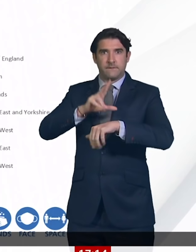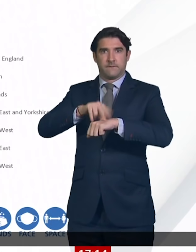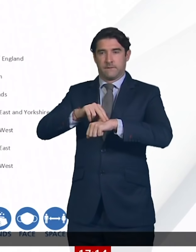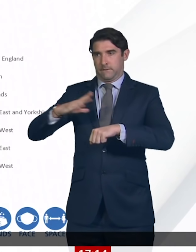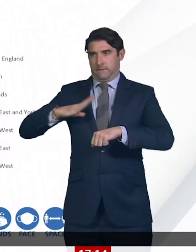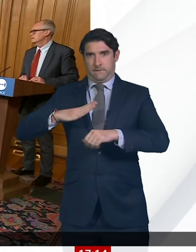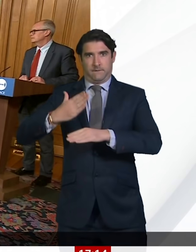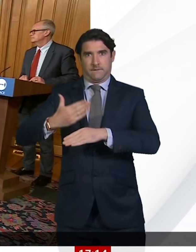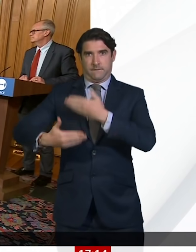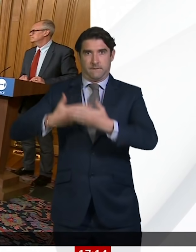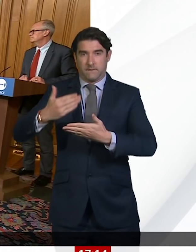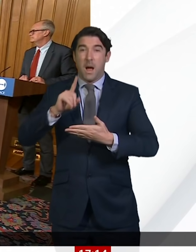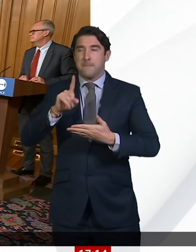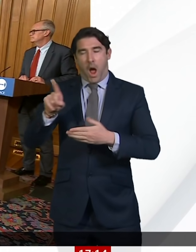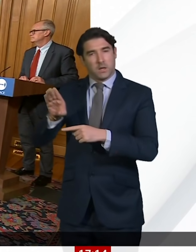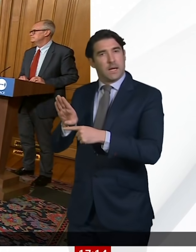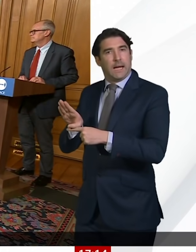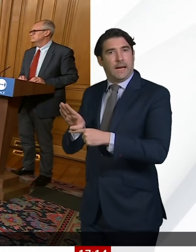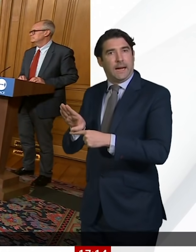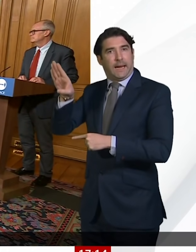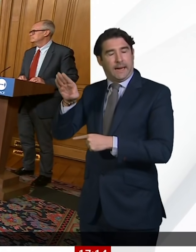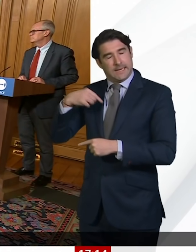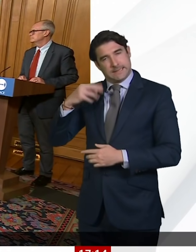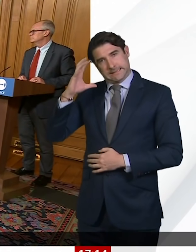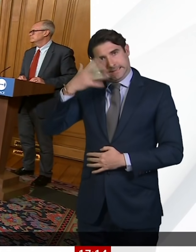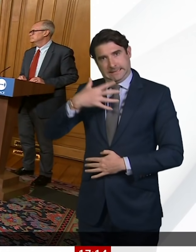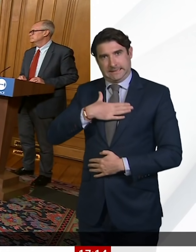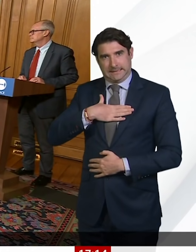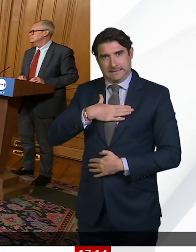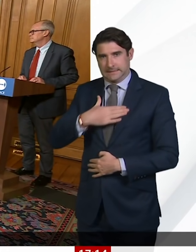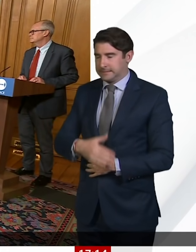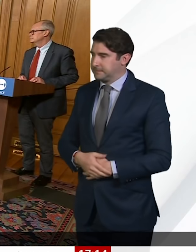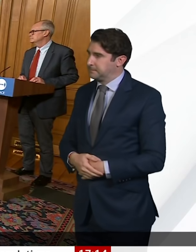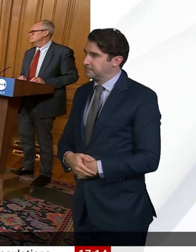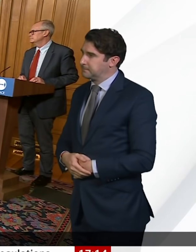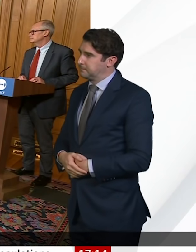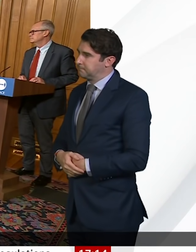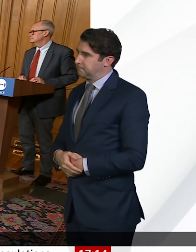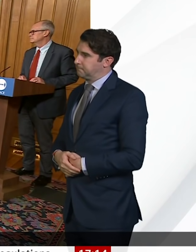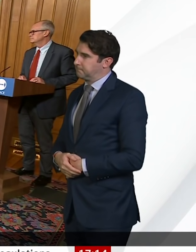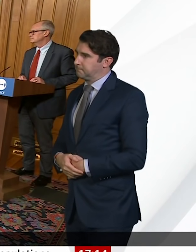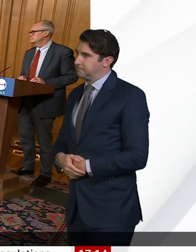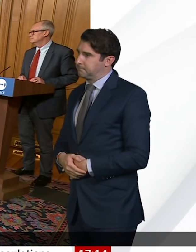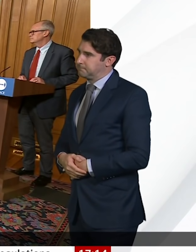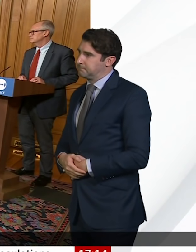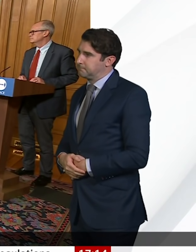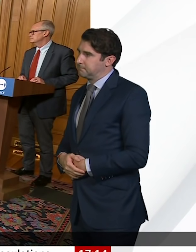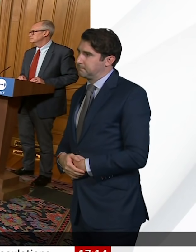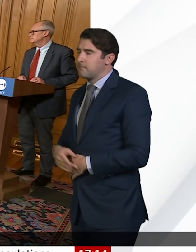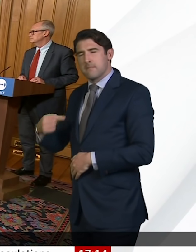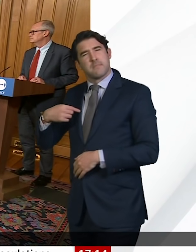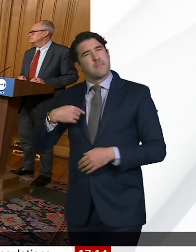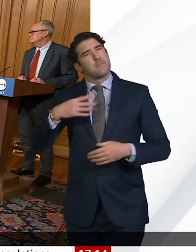heading the wrong way. The final point I'd like to make before we go on to just an animation looking at the spread over